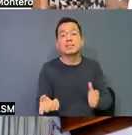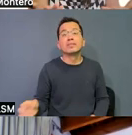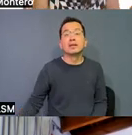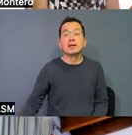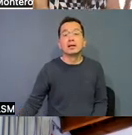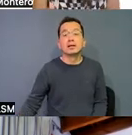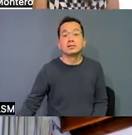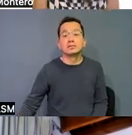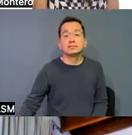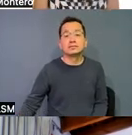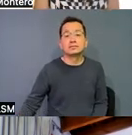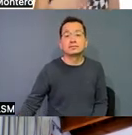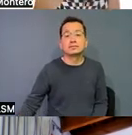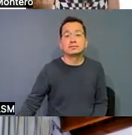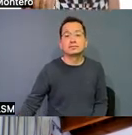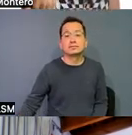for daily activities,